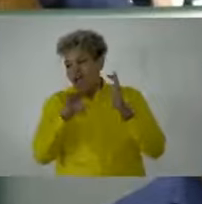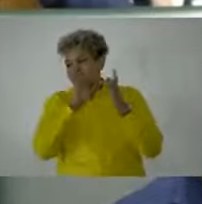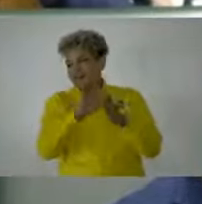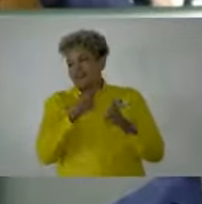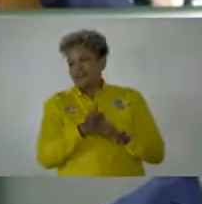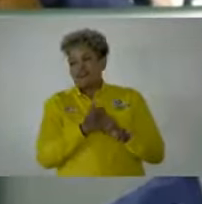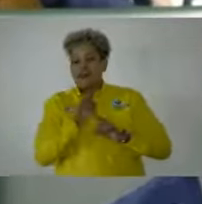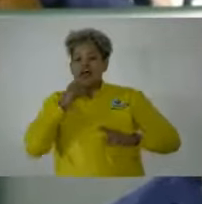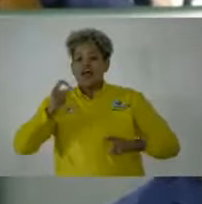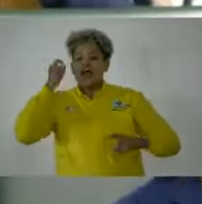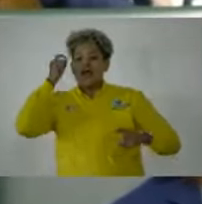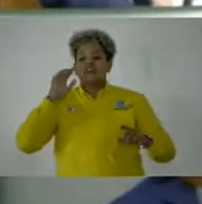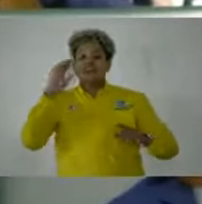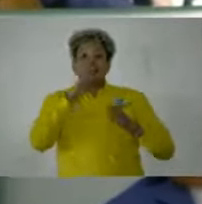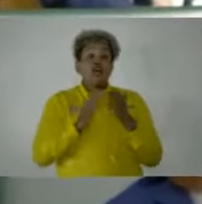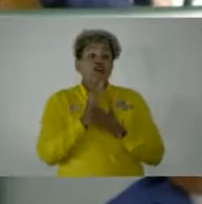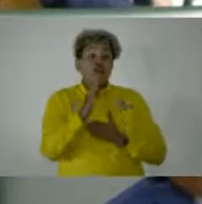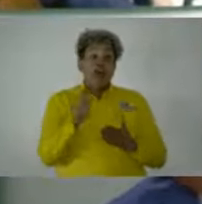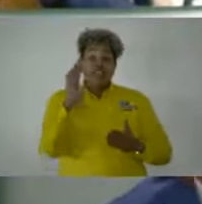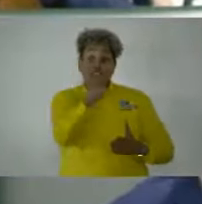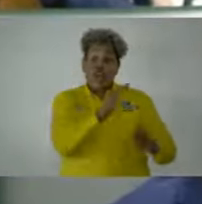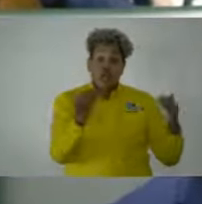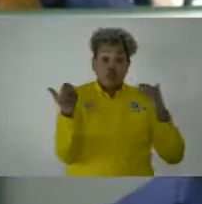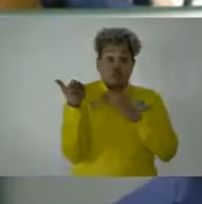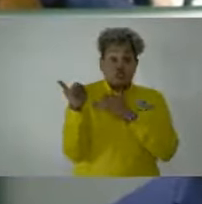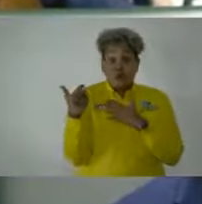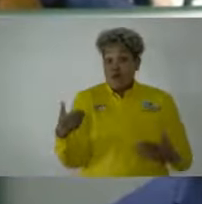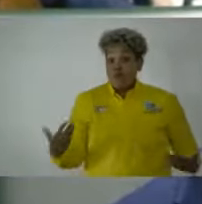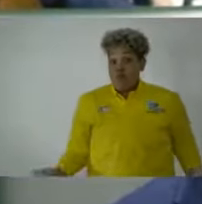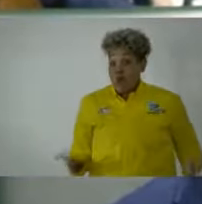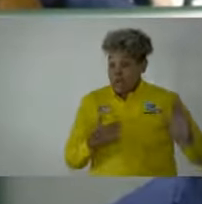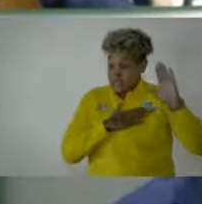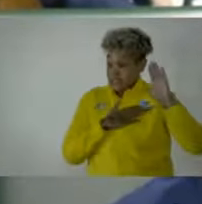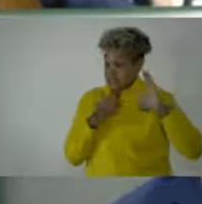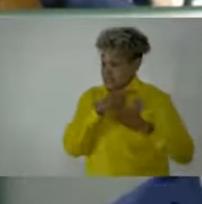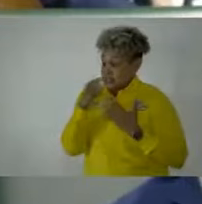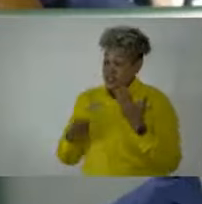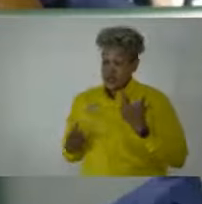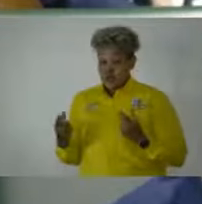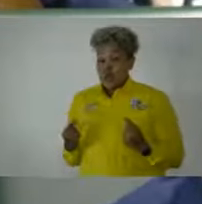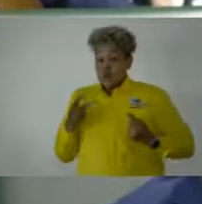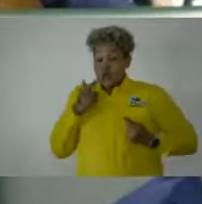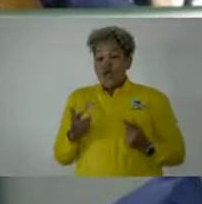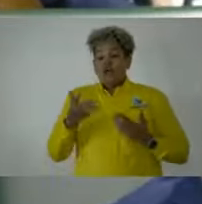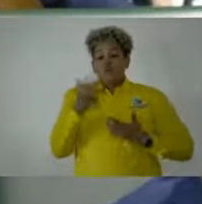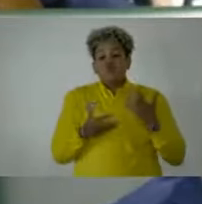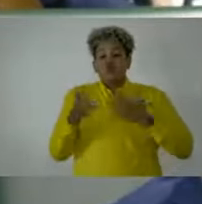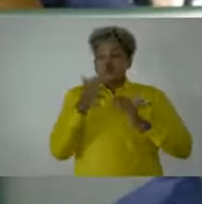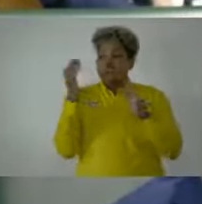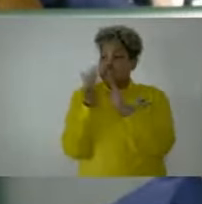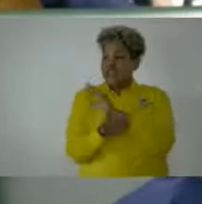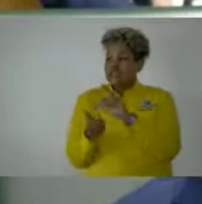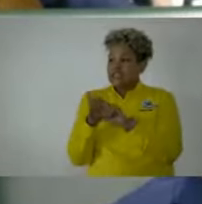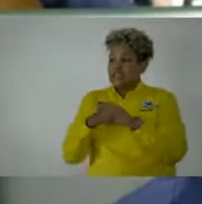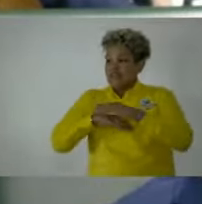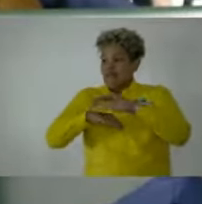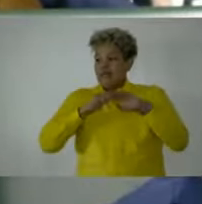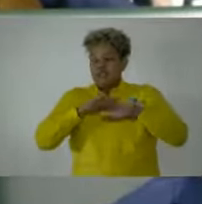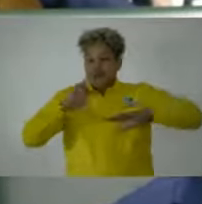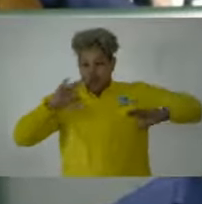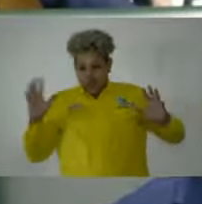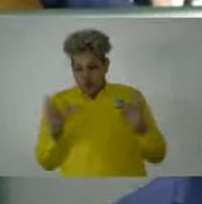an understanding of their rights, their responsibilities as citizens, and social skills based on